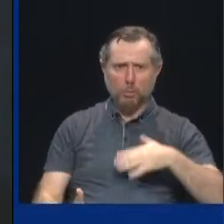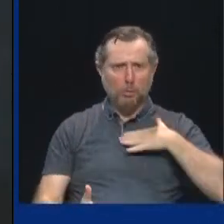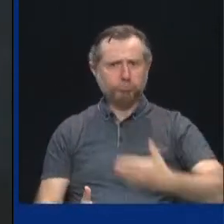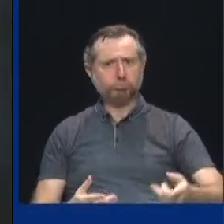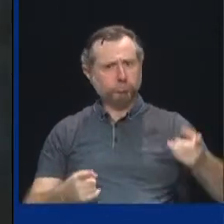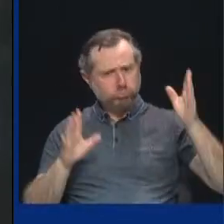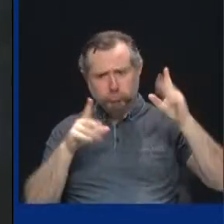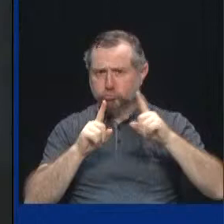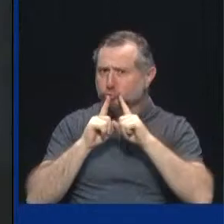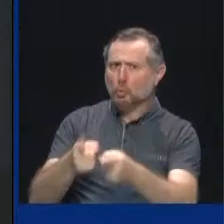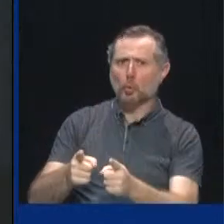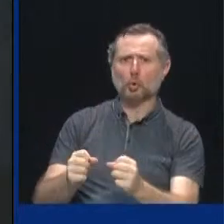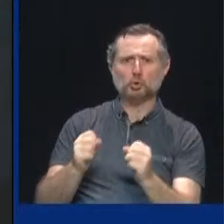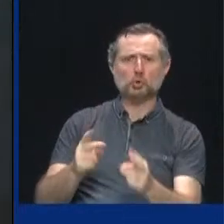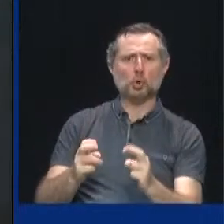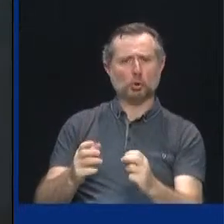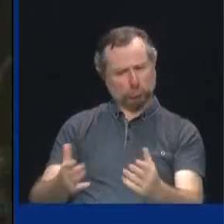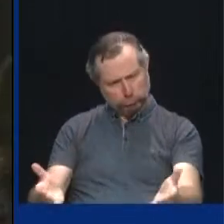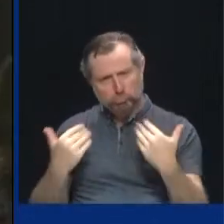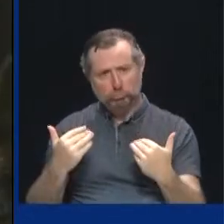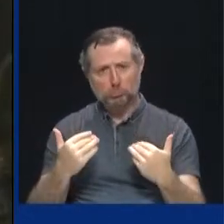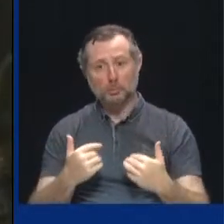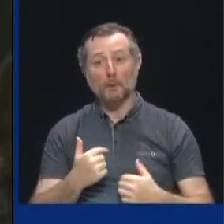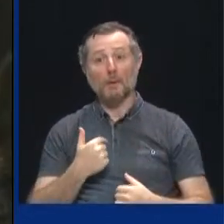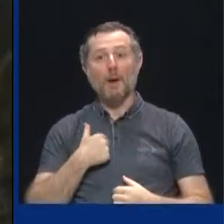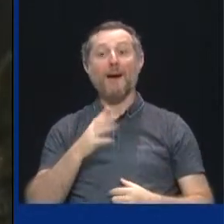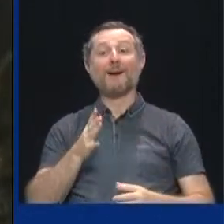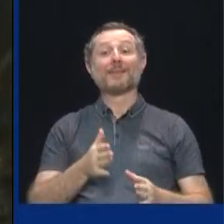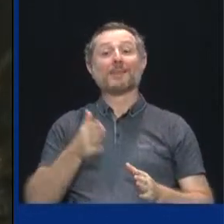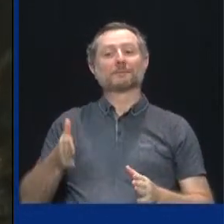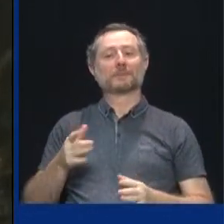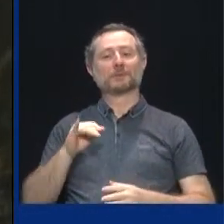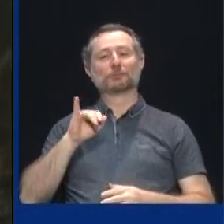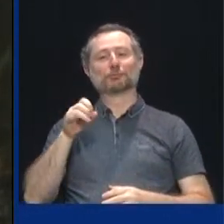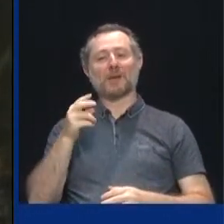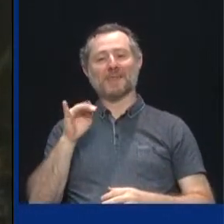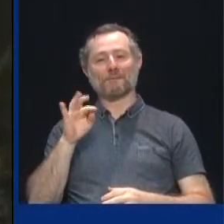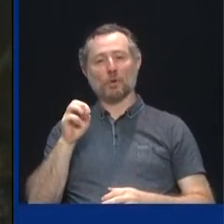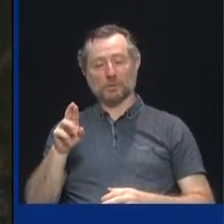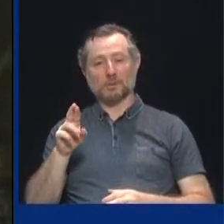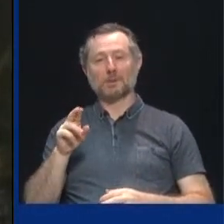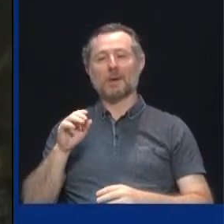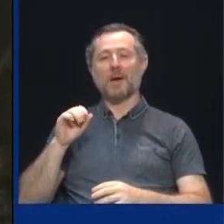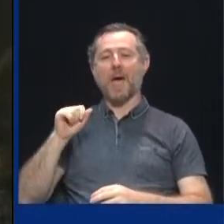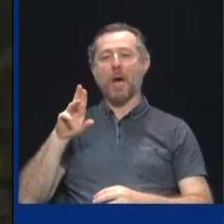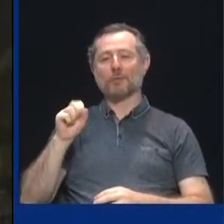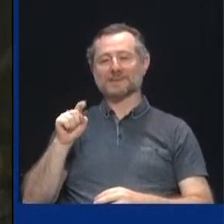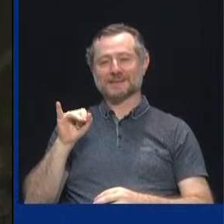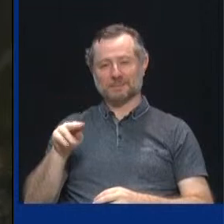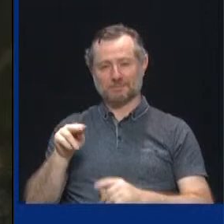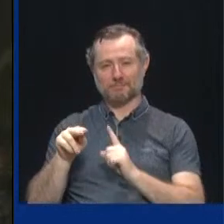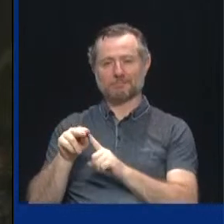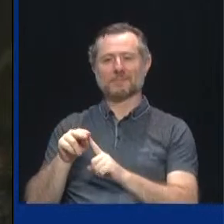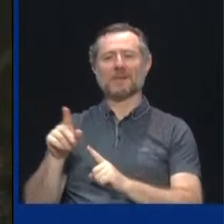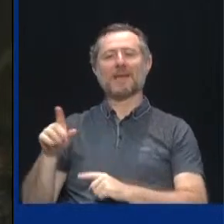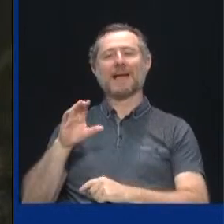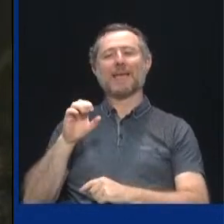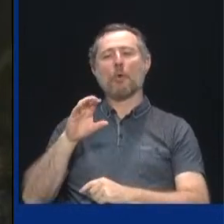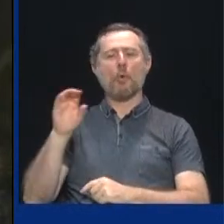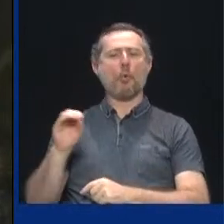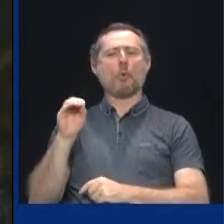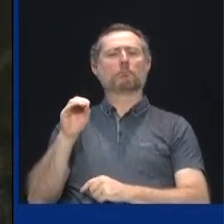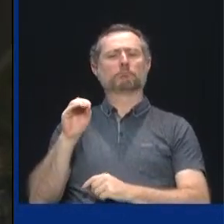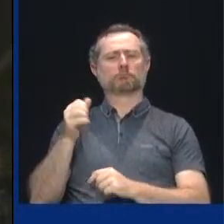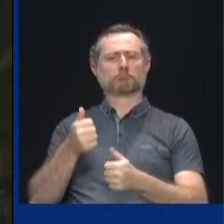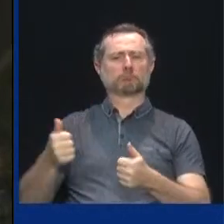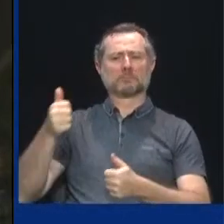been great. To my left, Jennifer Jones-Austin, who needs no introduction from me. She's the CEO of the